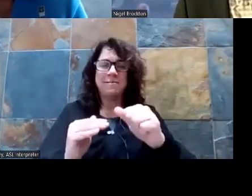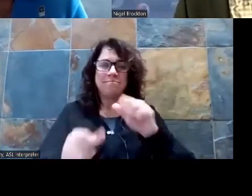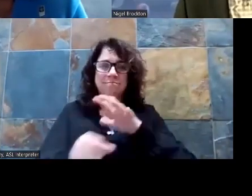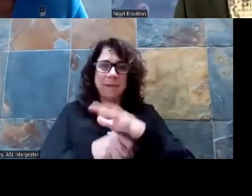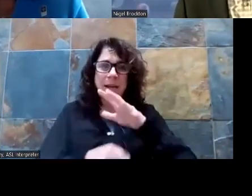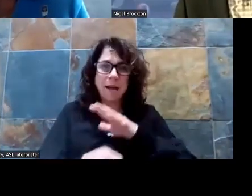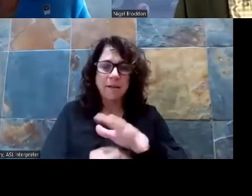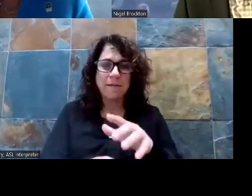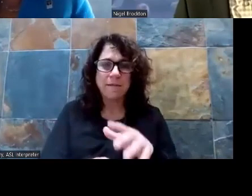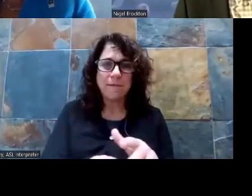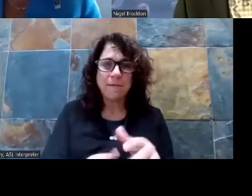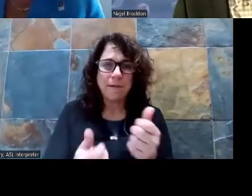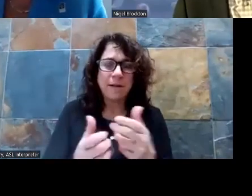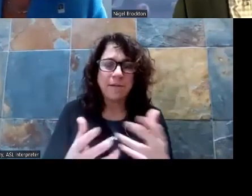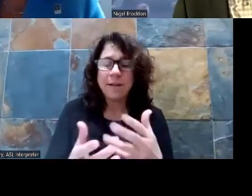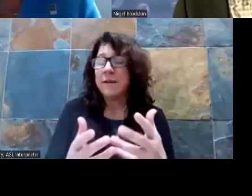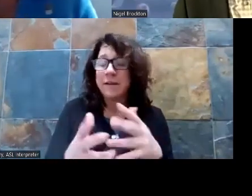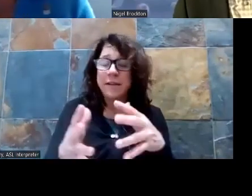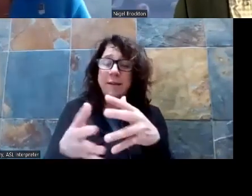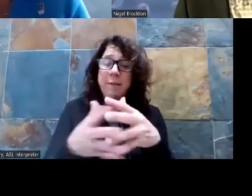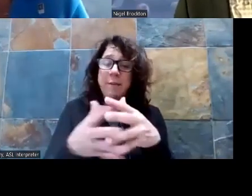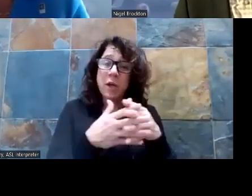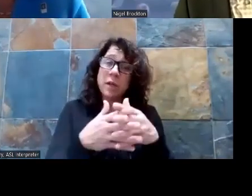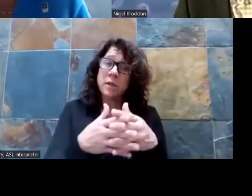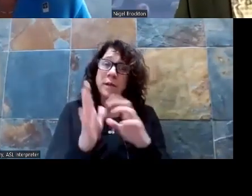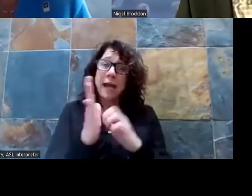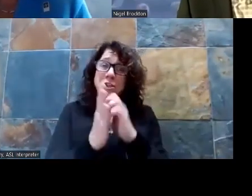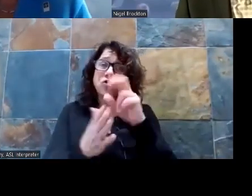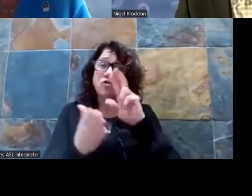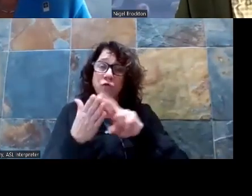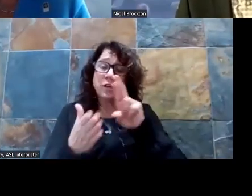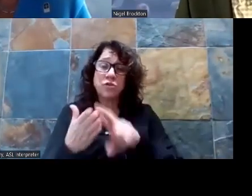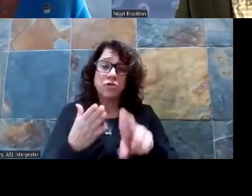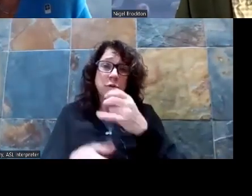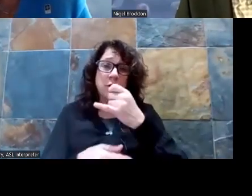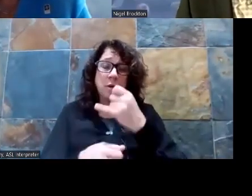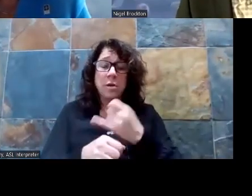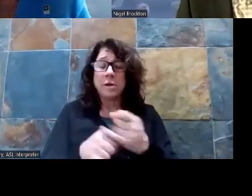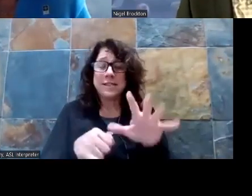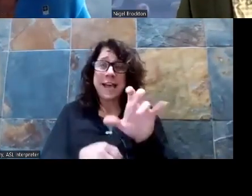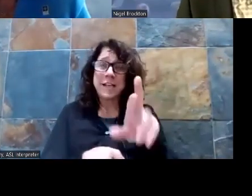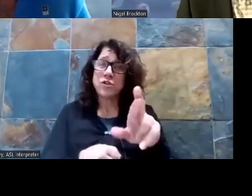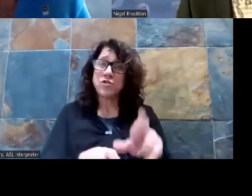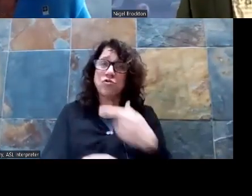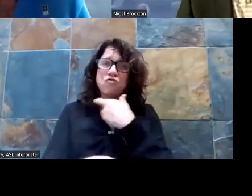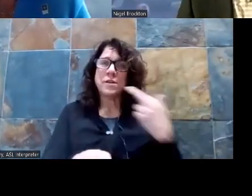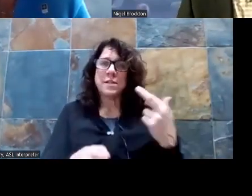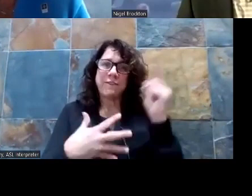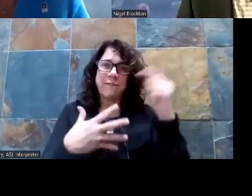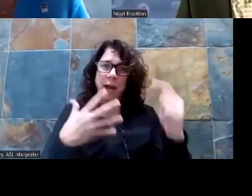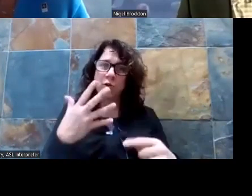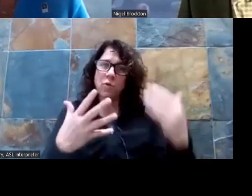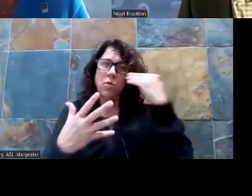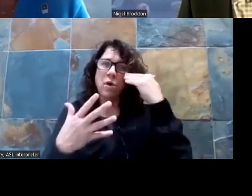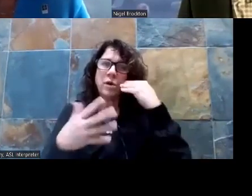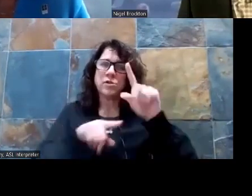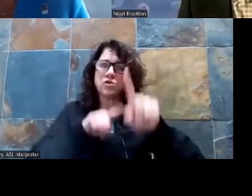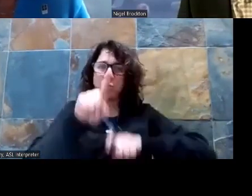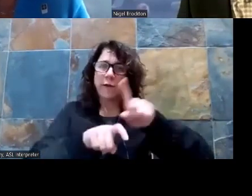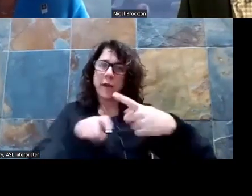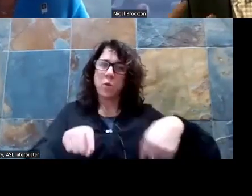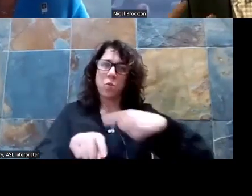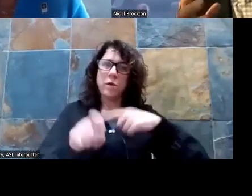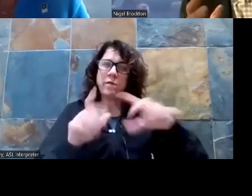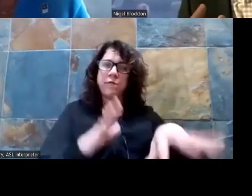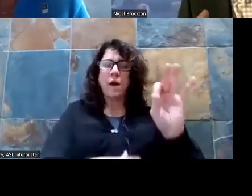years, the American Institute for Cancer Research does a cancer risk factor awareness survey. And what we find